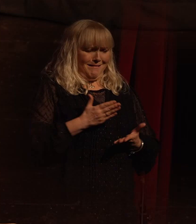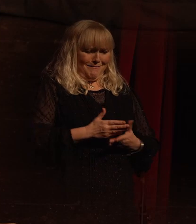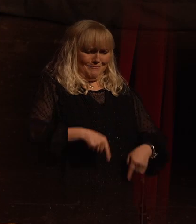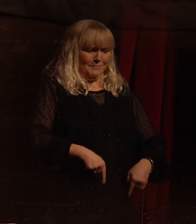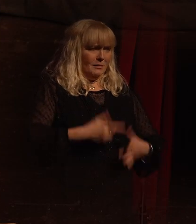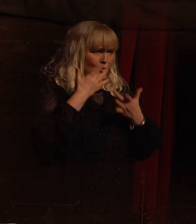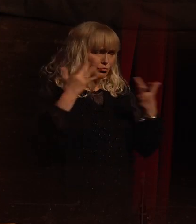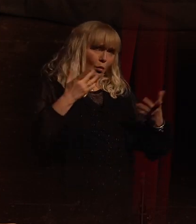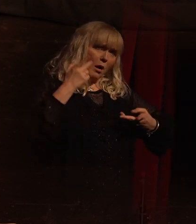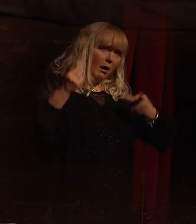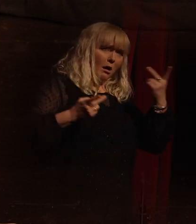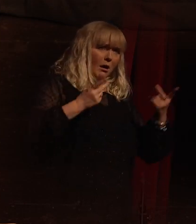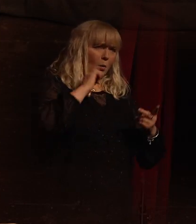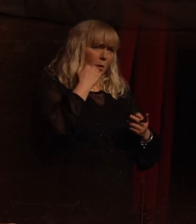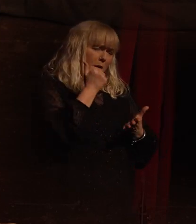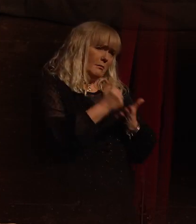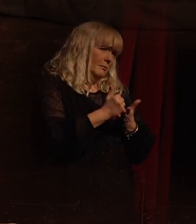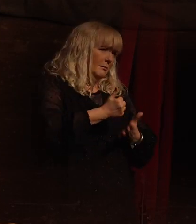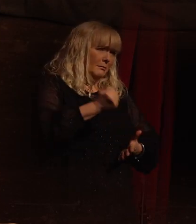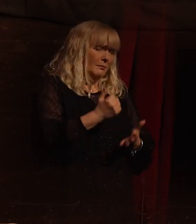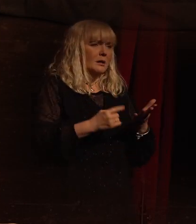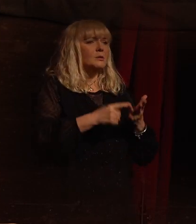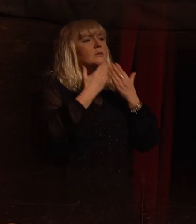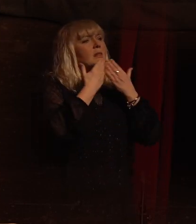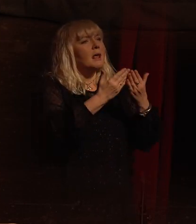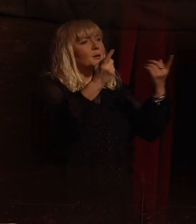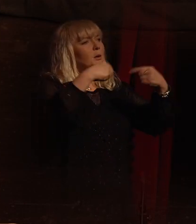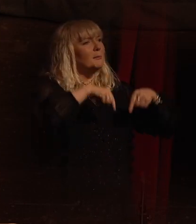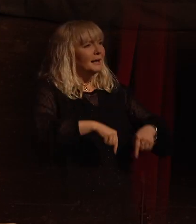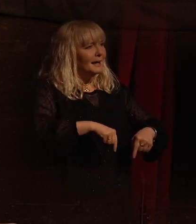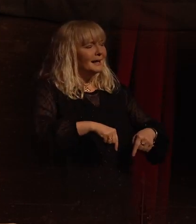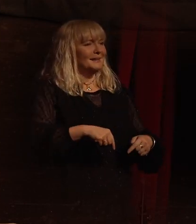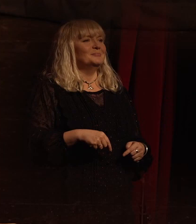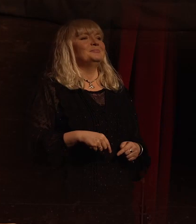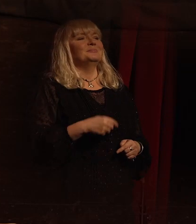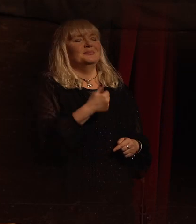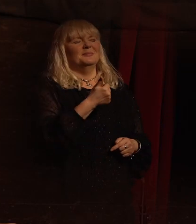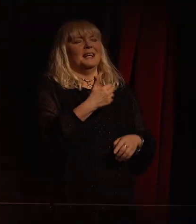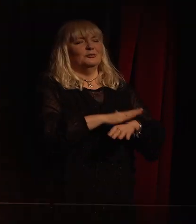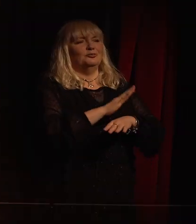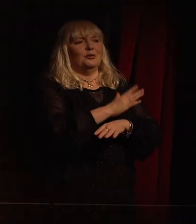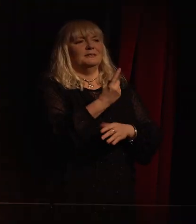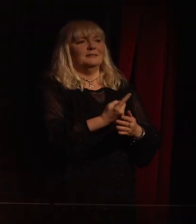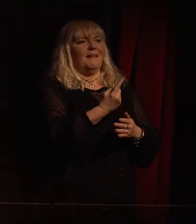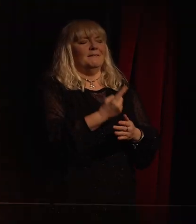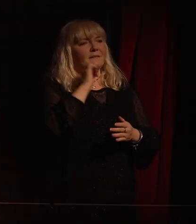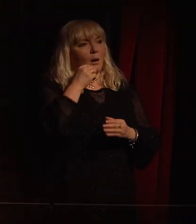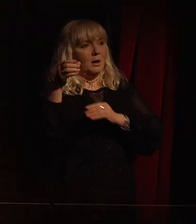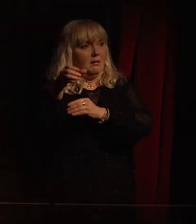fantastic. Thank you for coming, and have a good time. And I'll pass it over to Dame Norma Redfern.